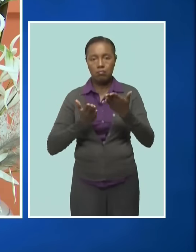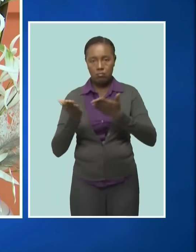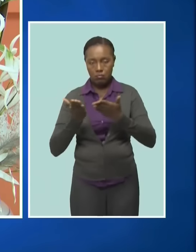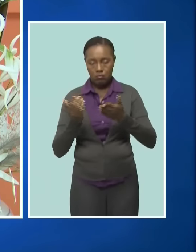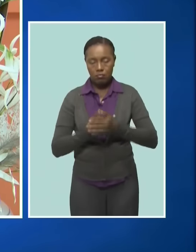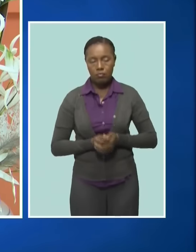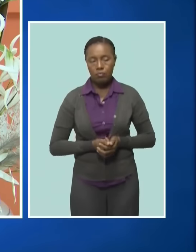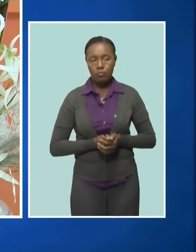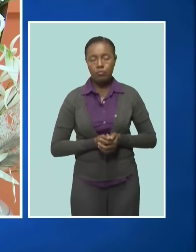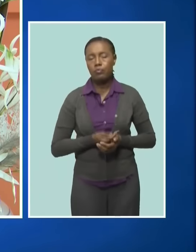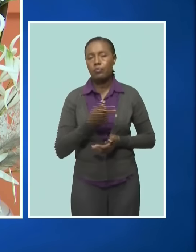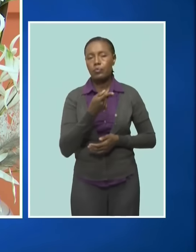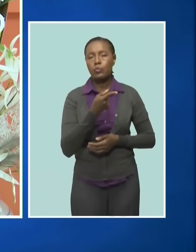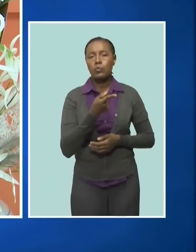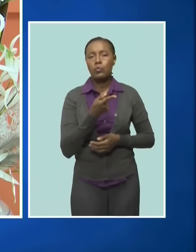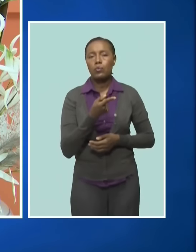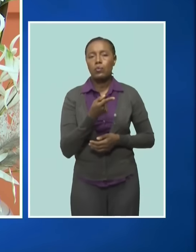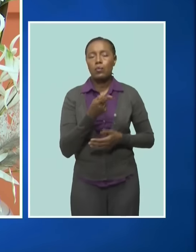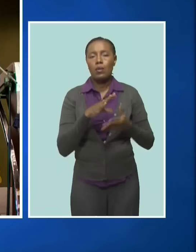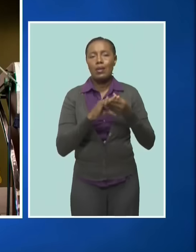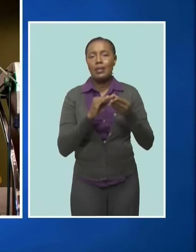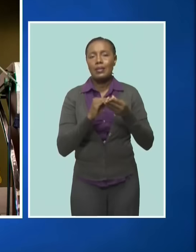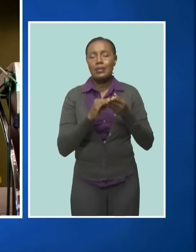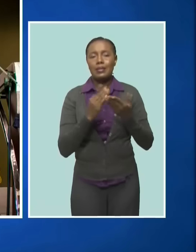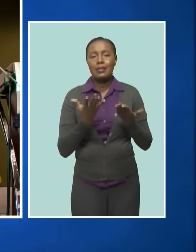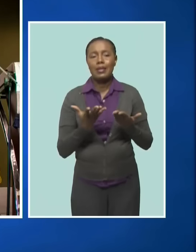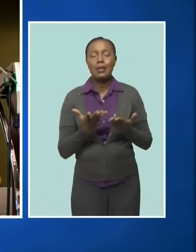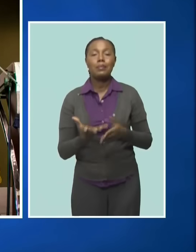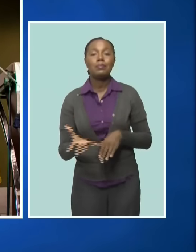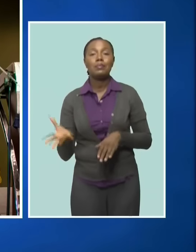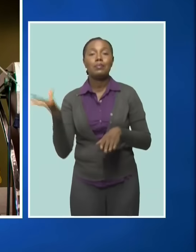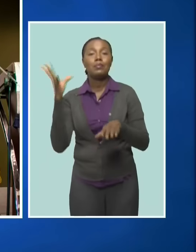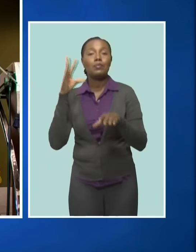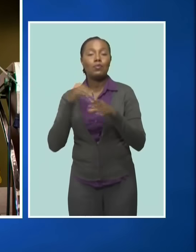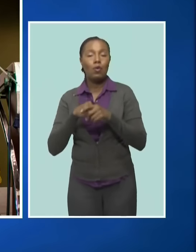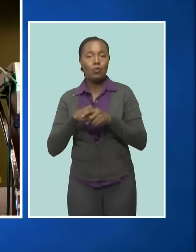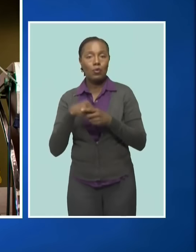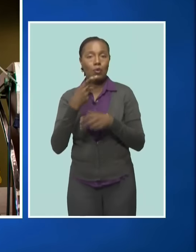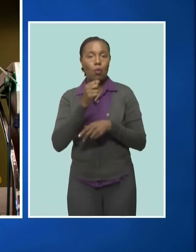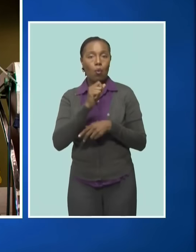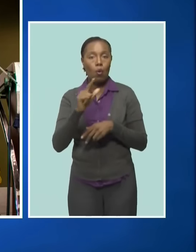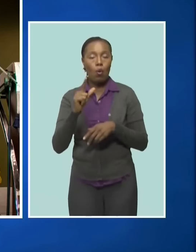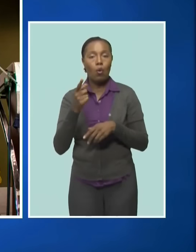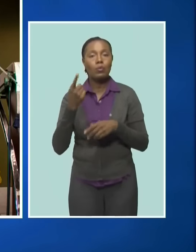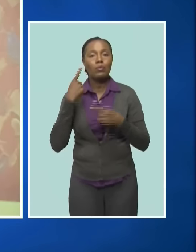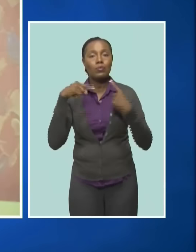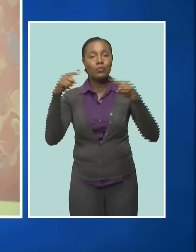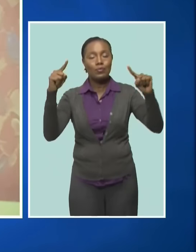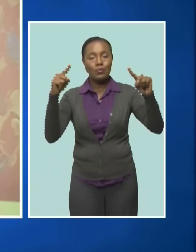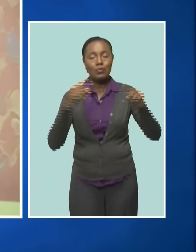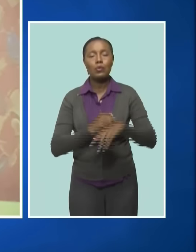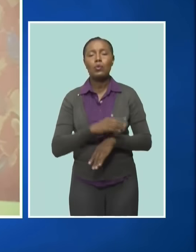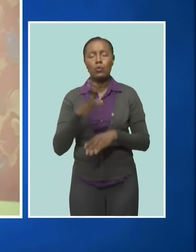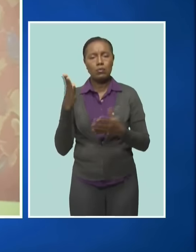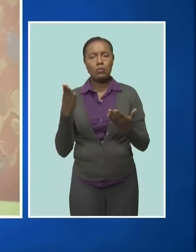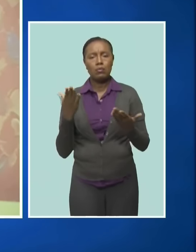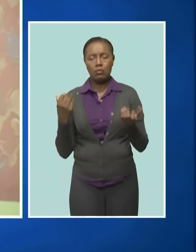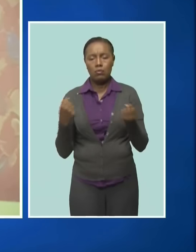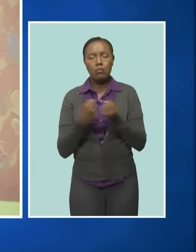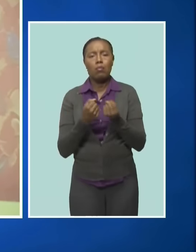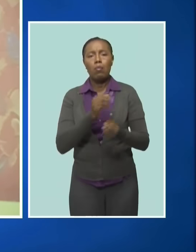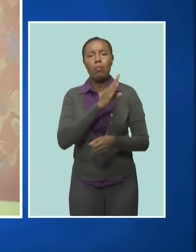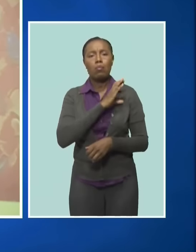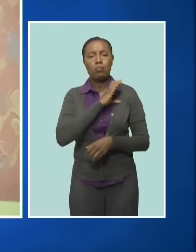Hugh Meredith says an induction into the Hall of Fame is another important aspect of the Congress. He believes it will